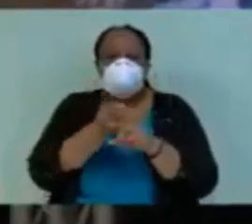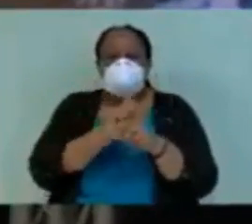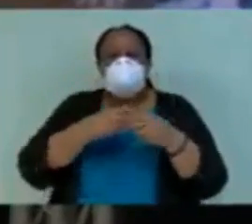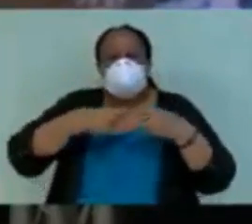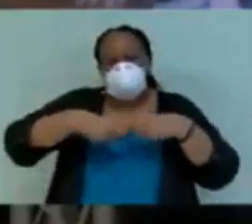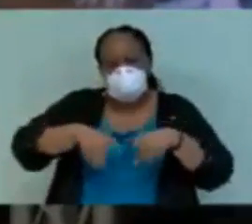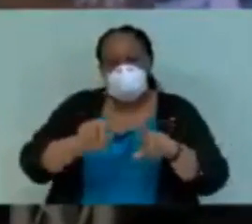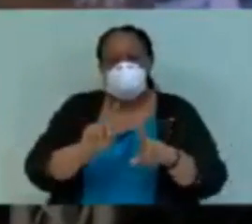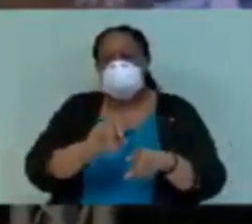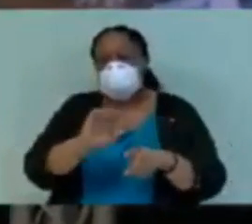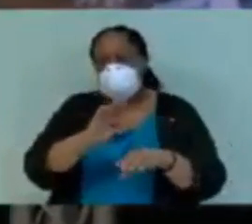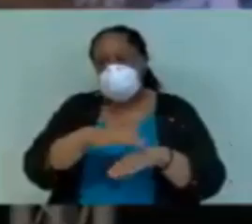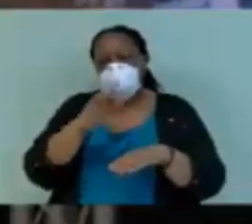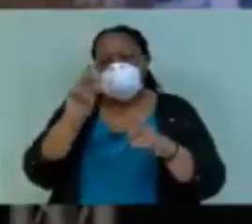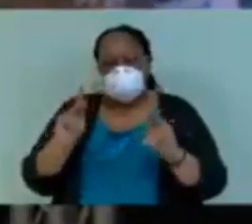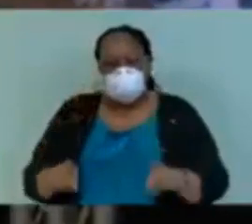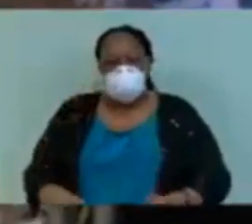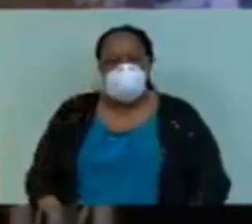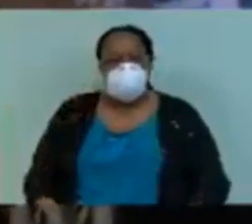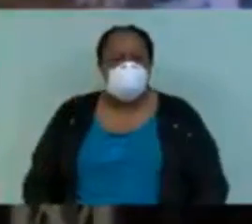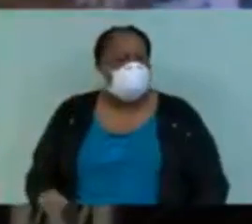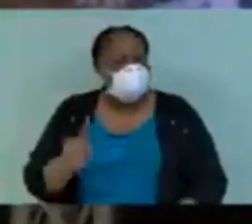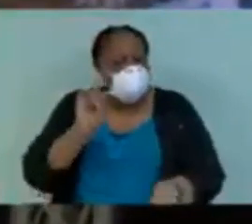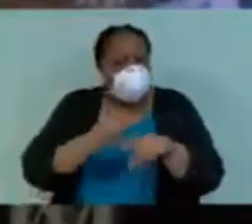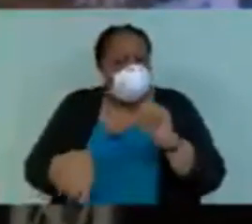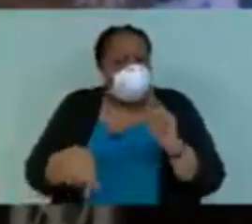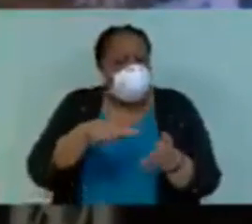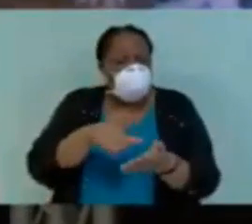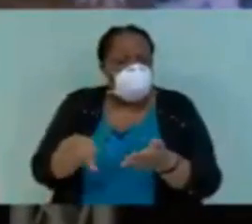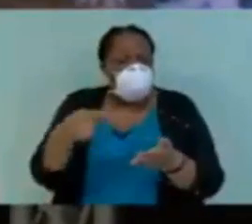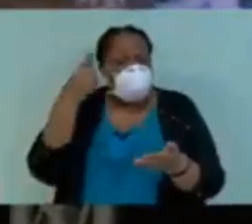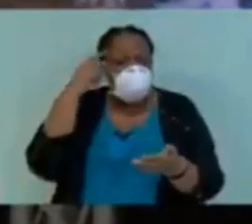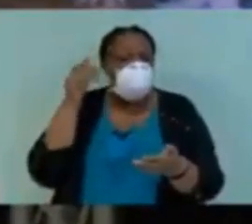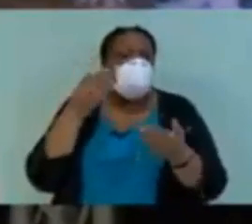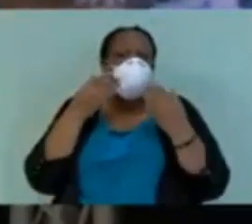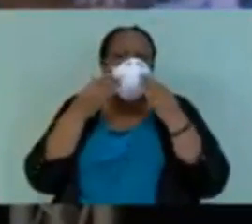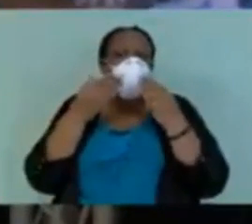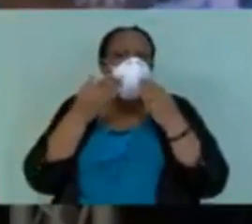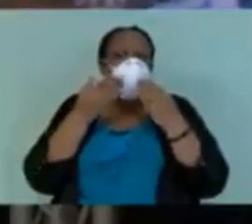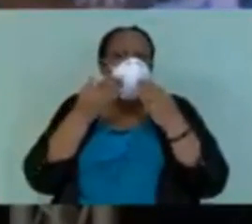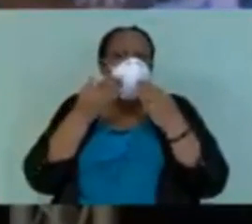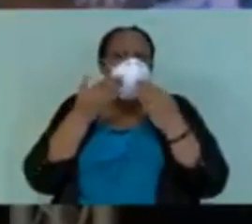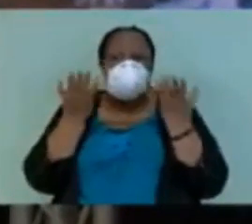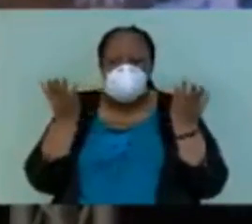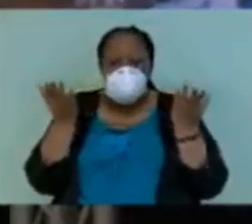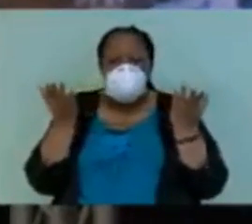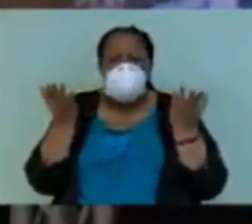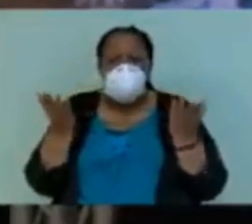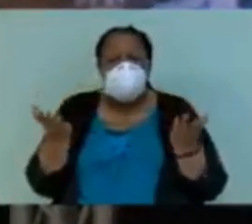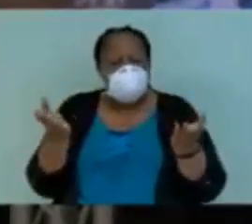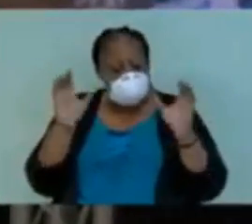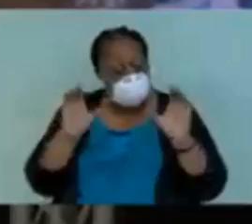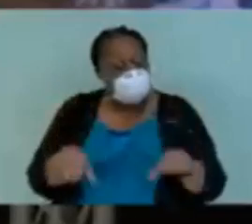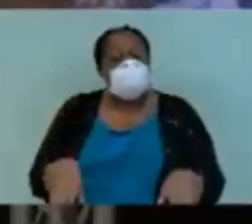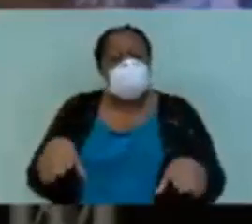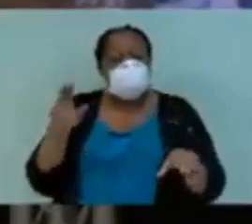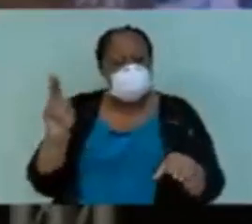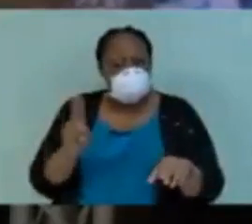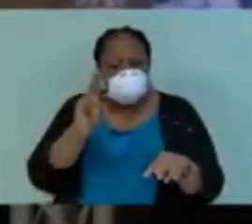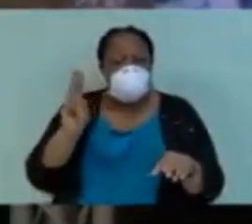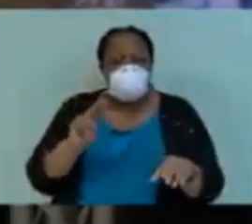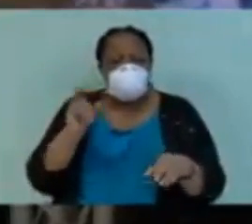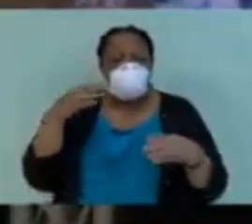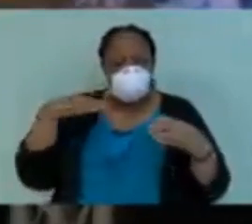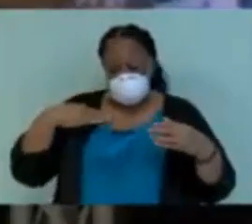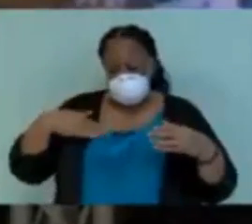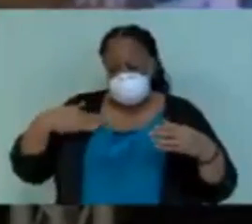CDC, they have said that just by wearing a basic bandana, that it will be effective in controlling the droplets.